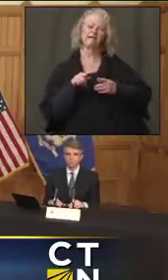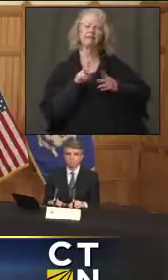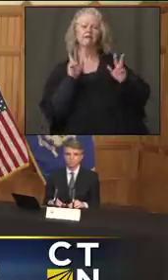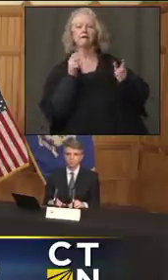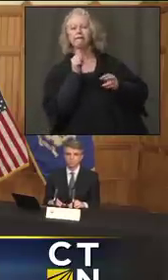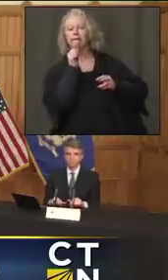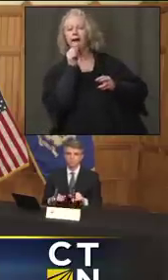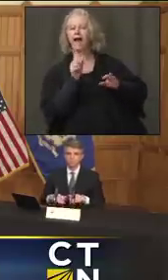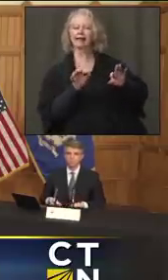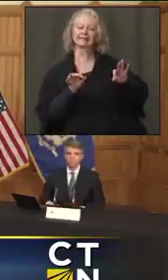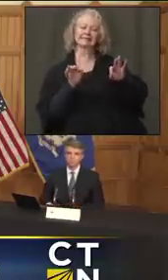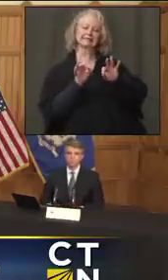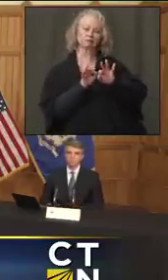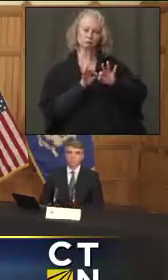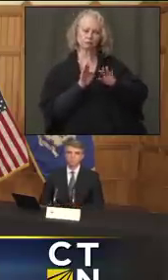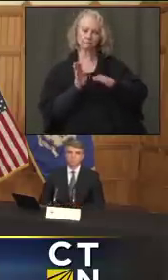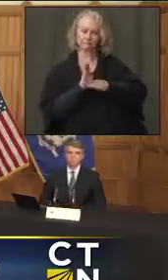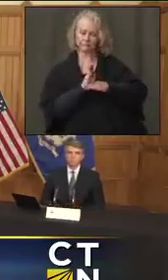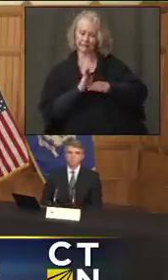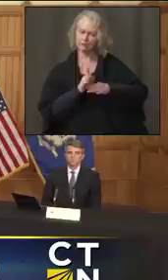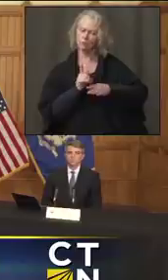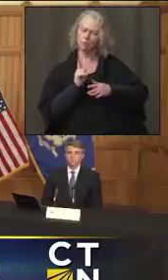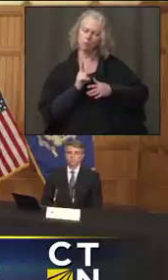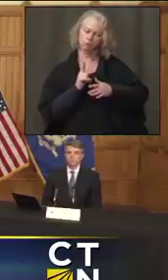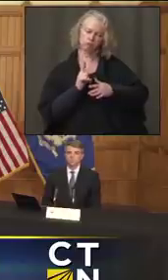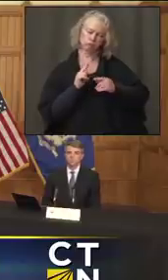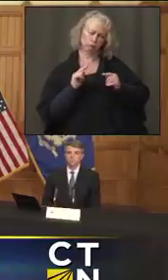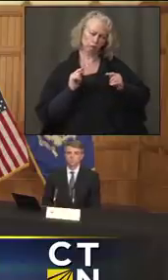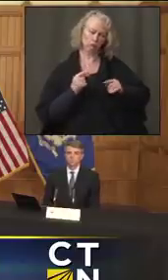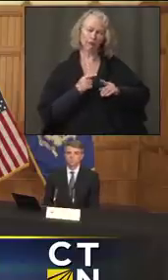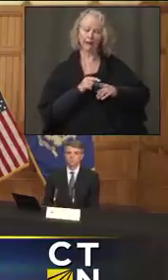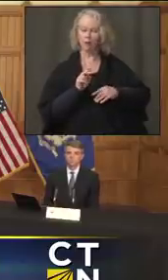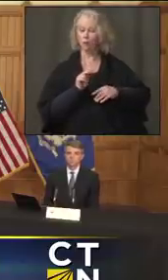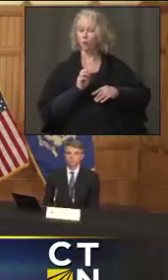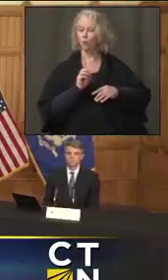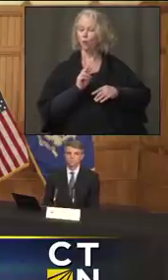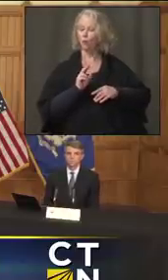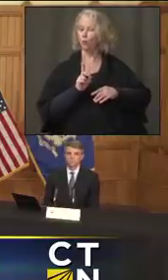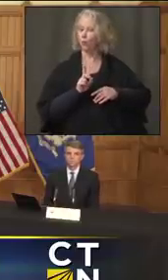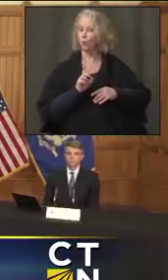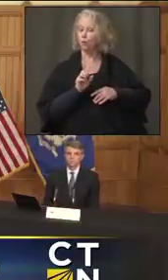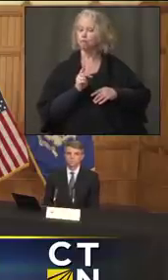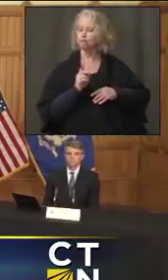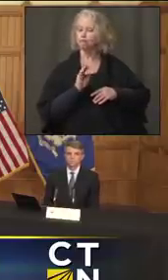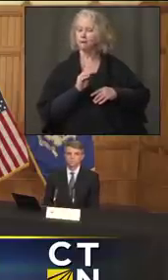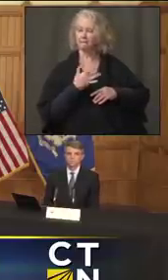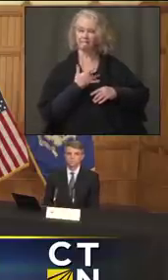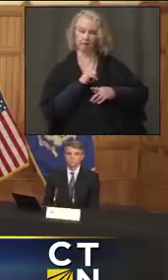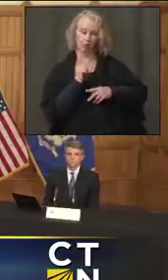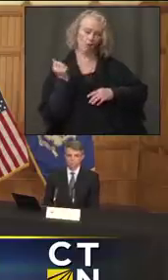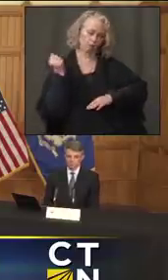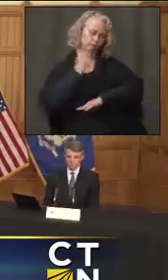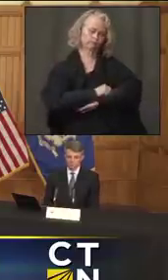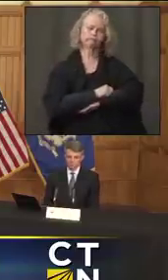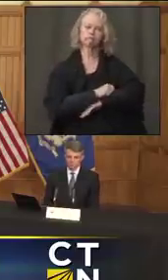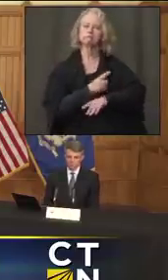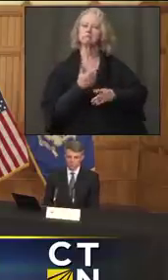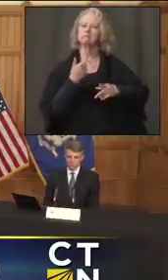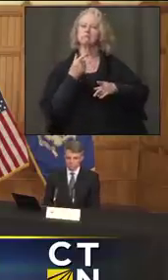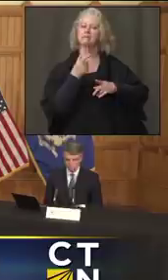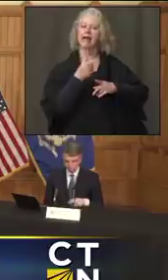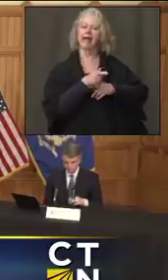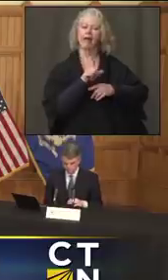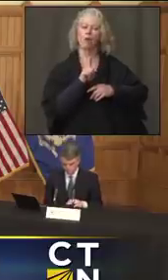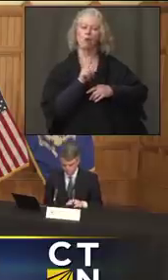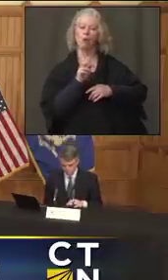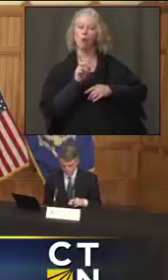hit particularly hard. We're told that Nordstrom's could be closing in the West Farms Mall, and Lord & Taylor